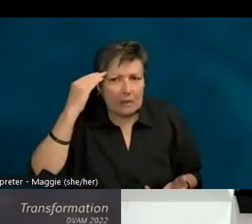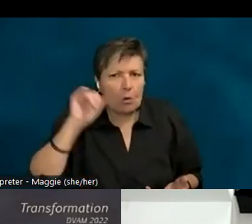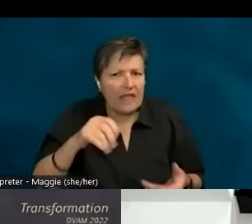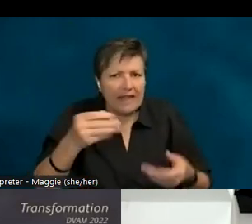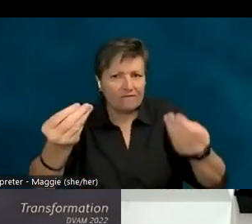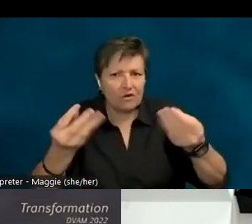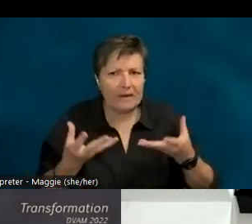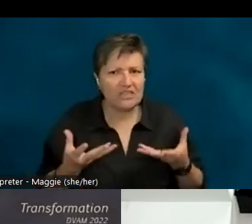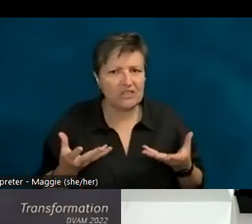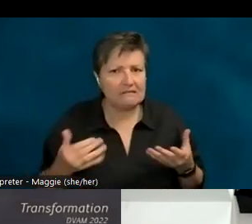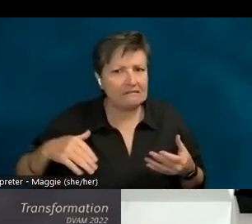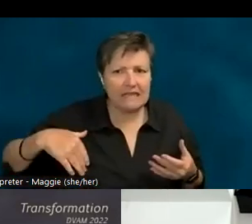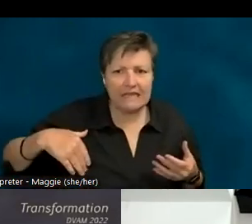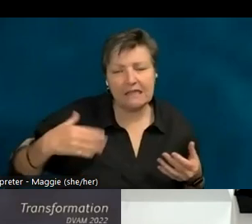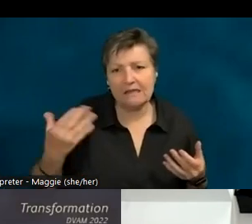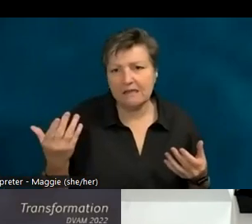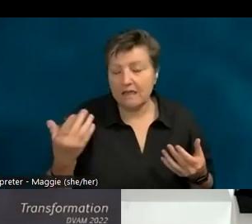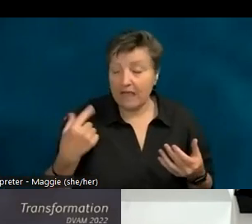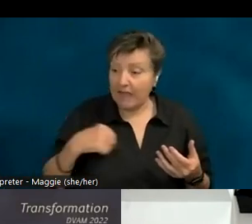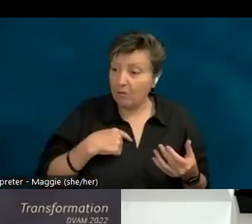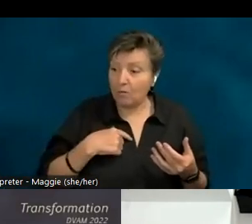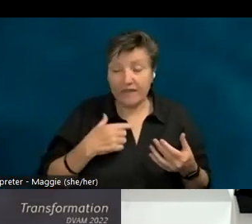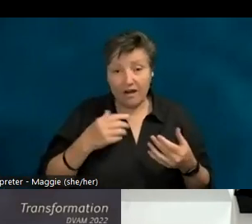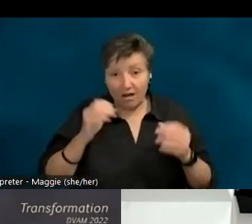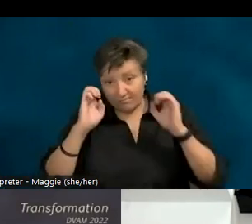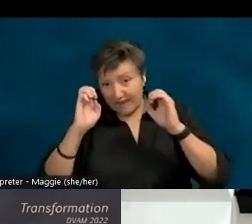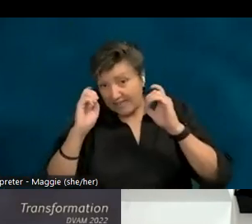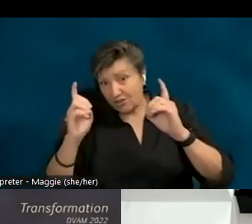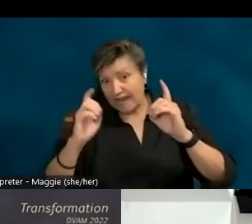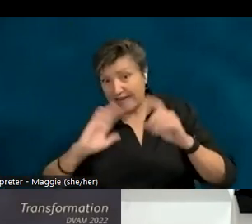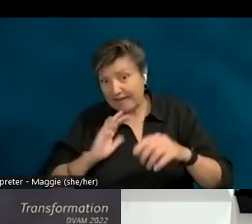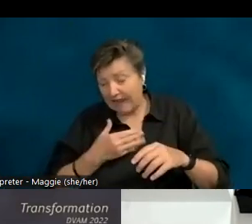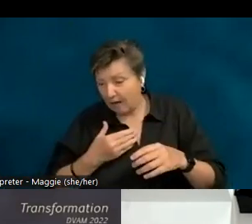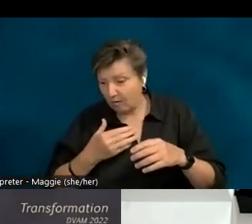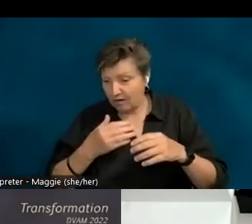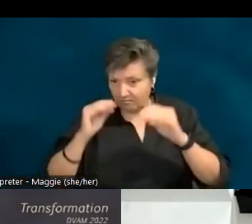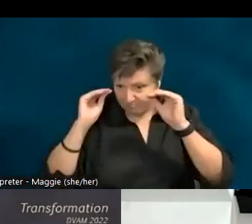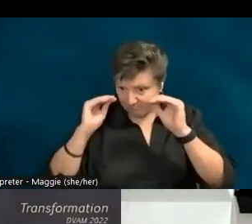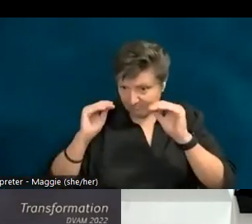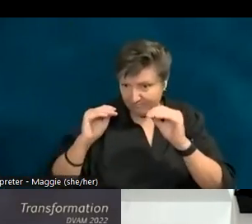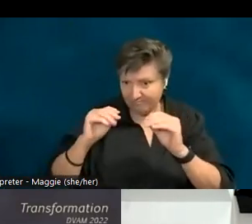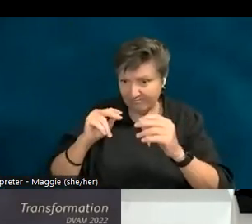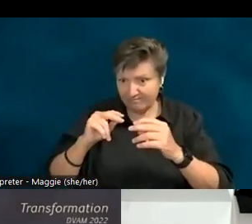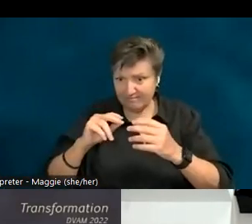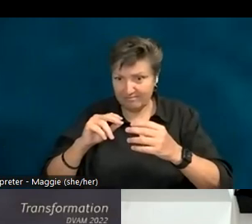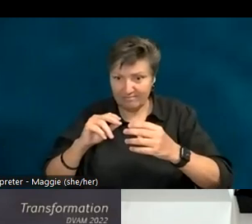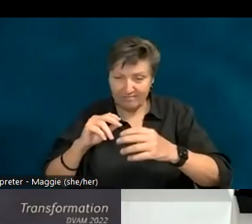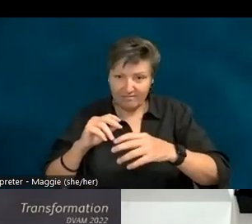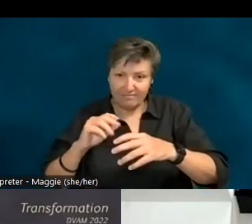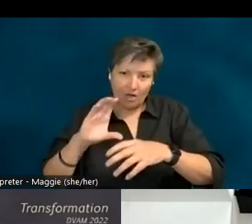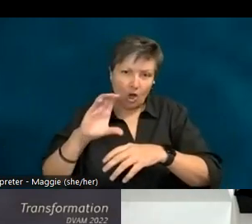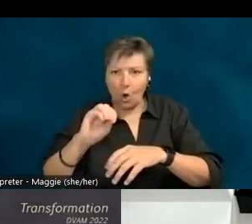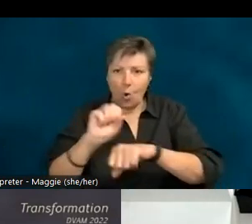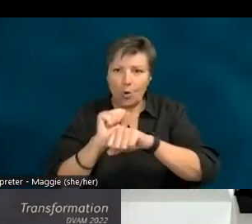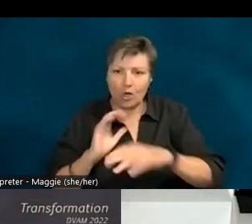before, and then we're kind of passing along or educating fellow colleagues or partners. What are some tips about